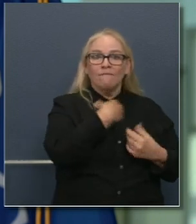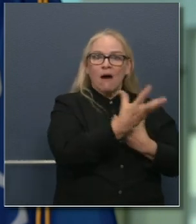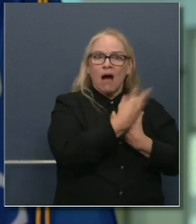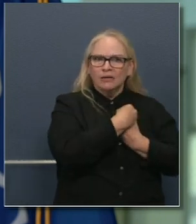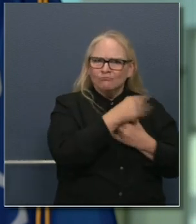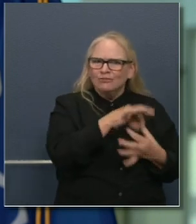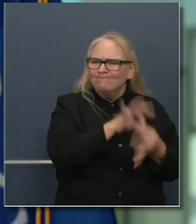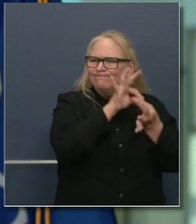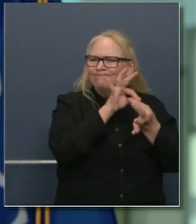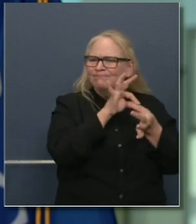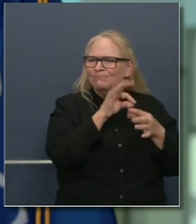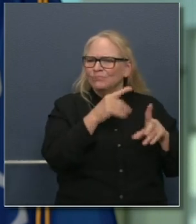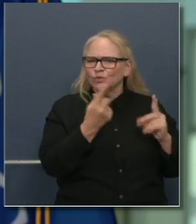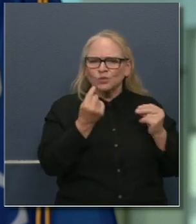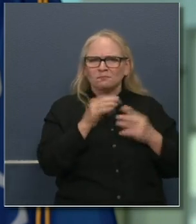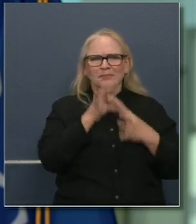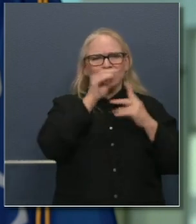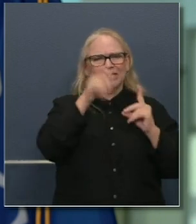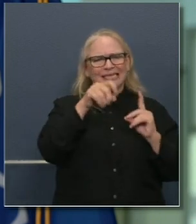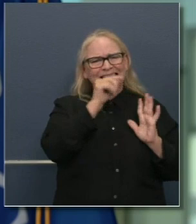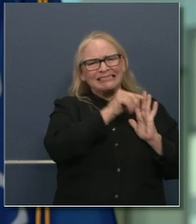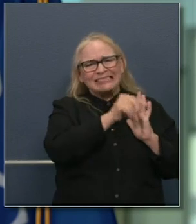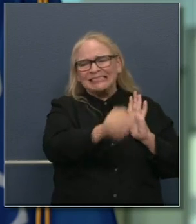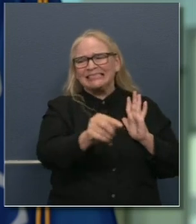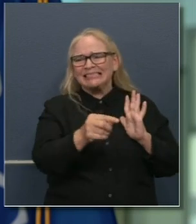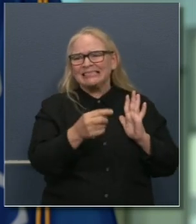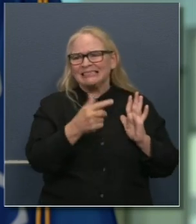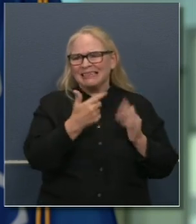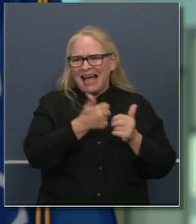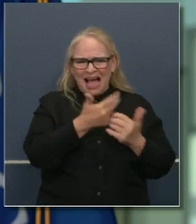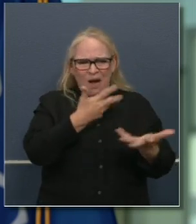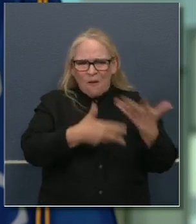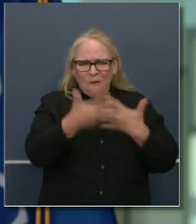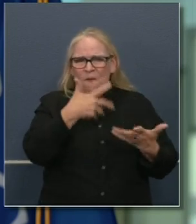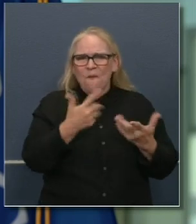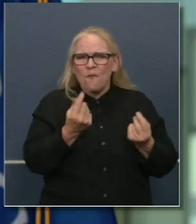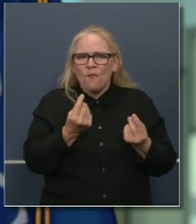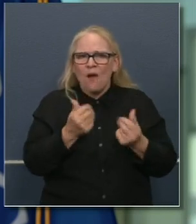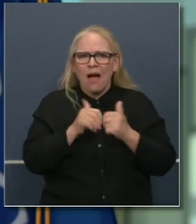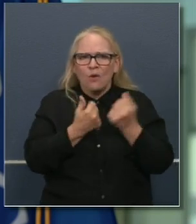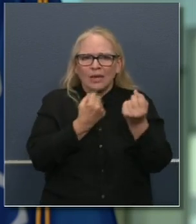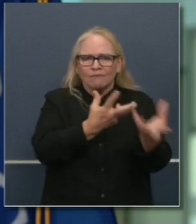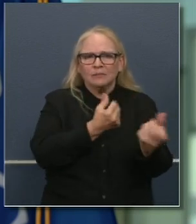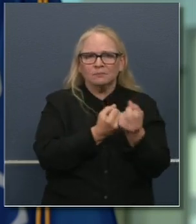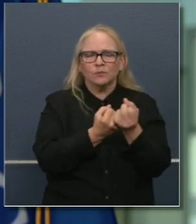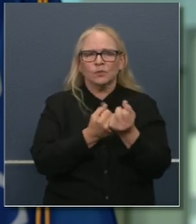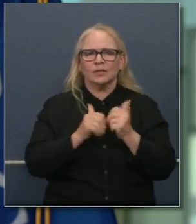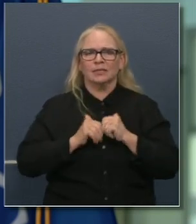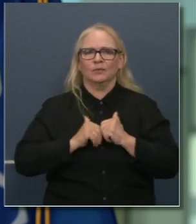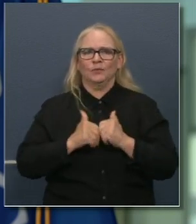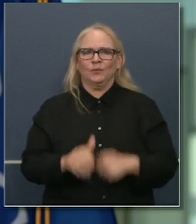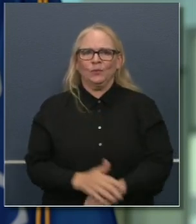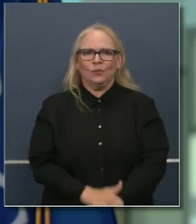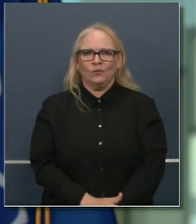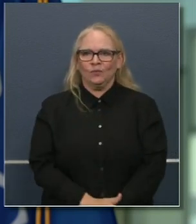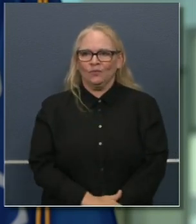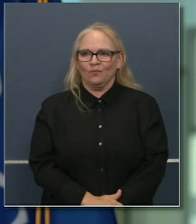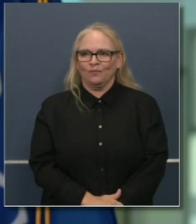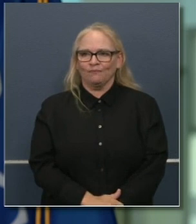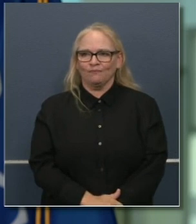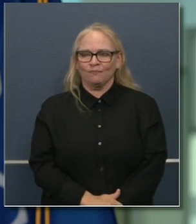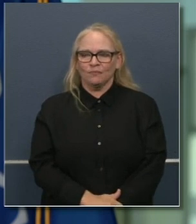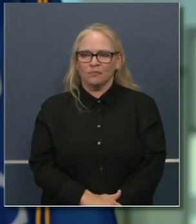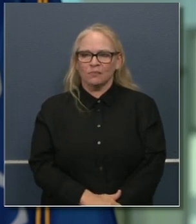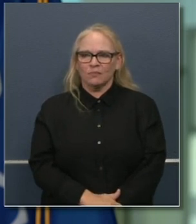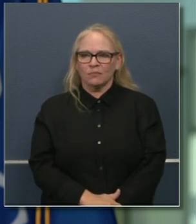for students with special needs? Yeah, no one, and I mean no one better positioned than the champion of special education